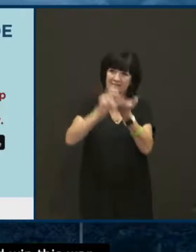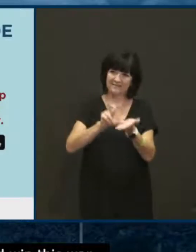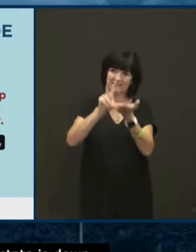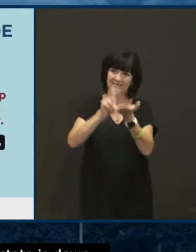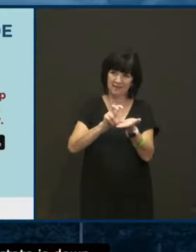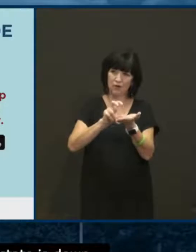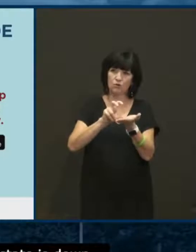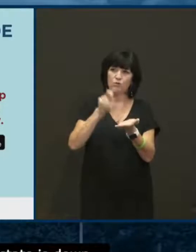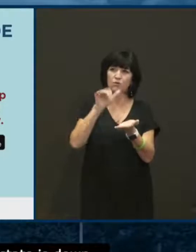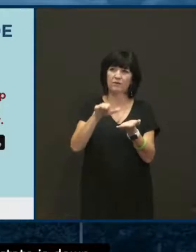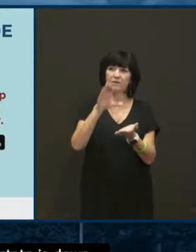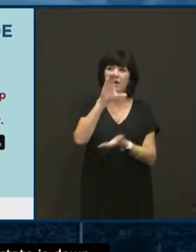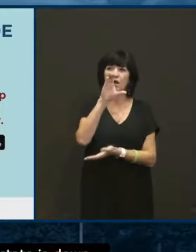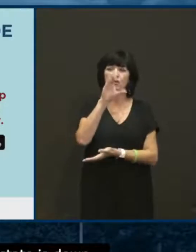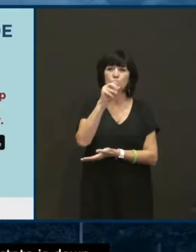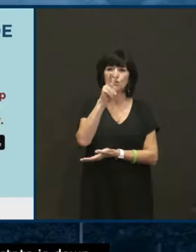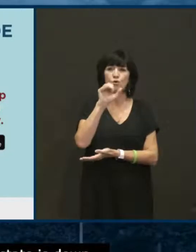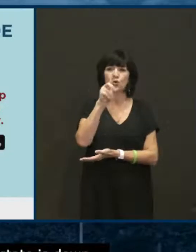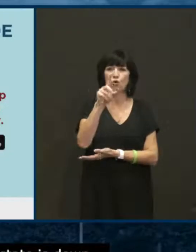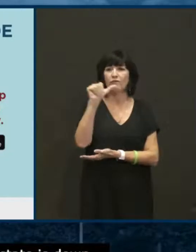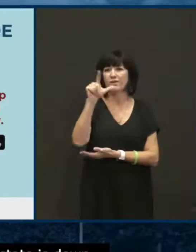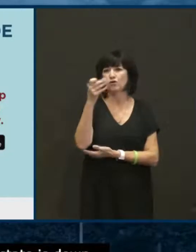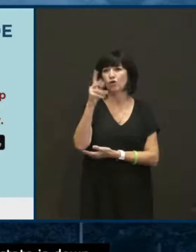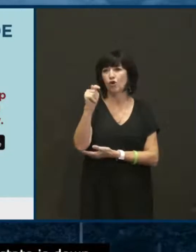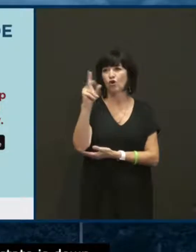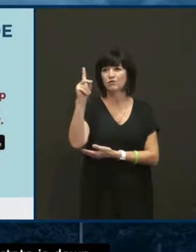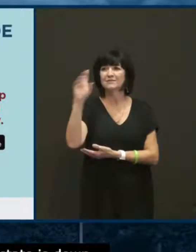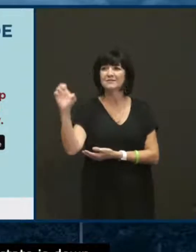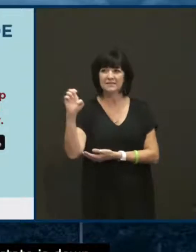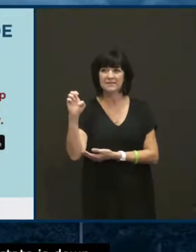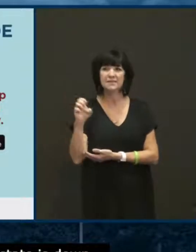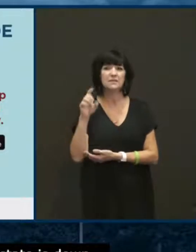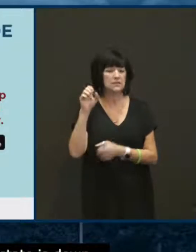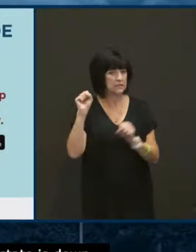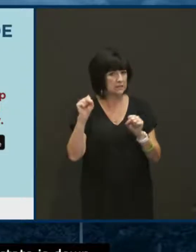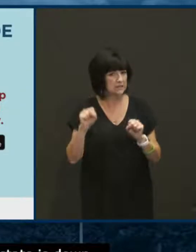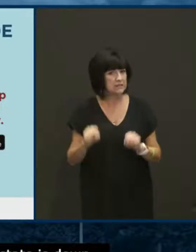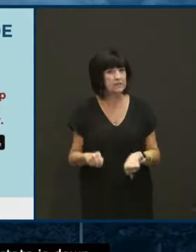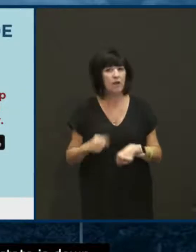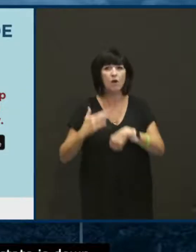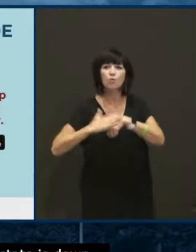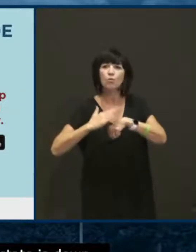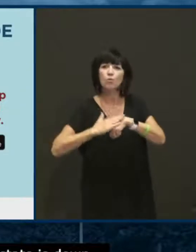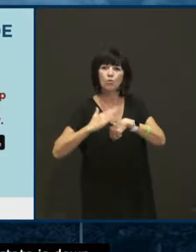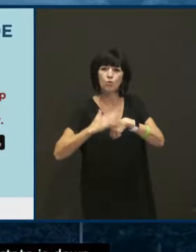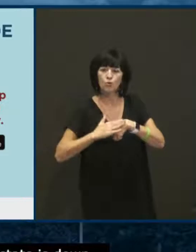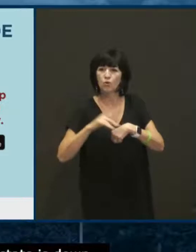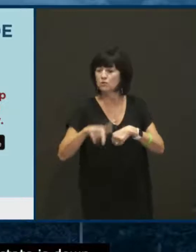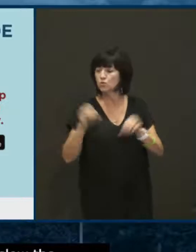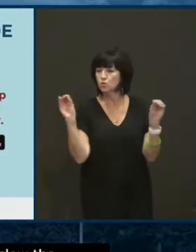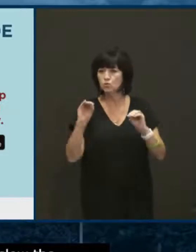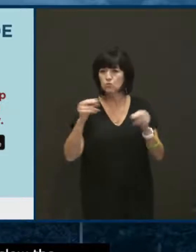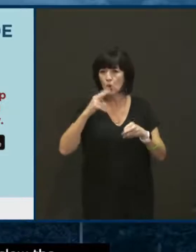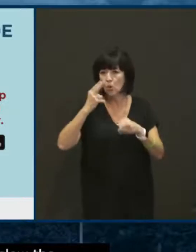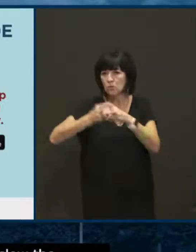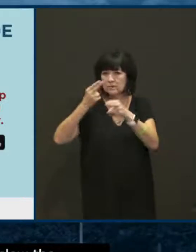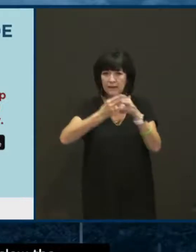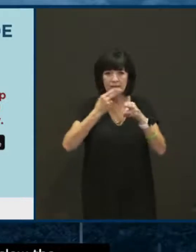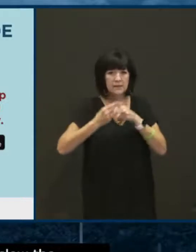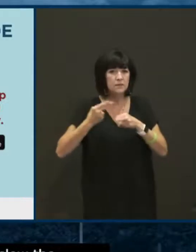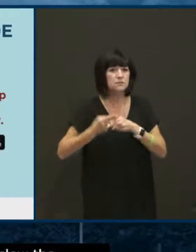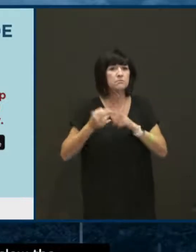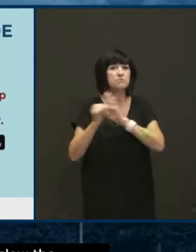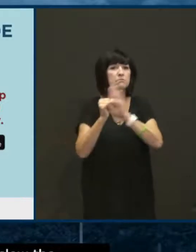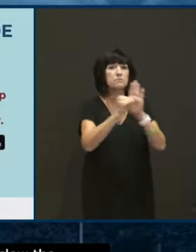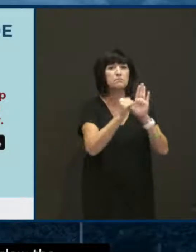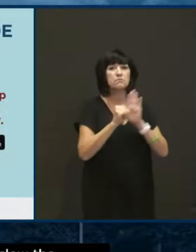protect yourself, slow the spread. It's a voluntary, anonymous app that, as we said a minute